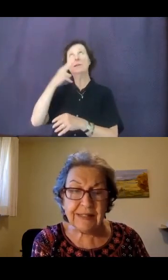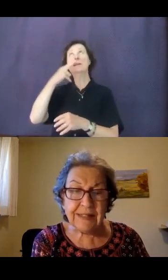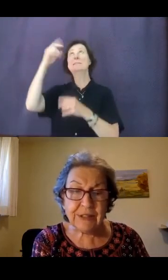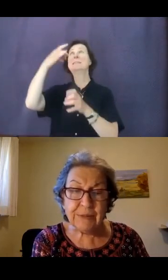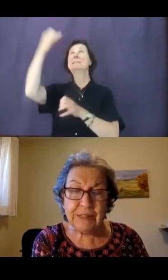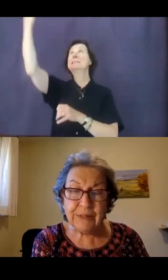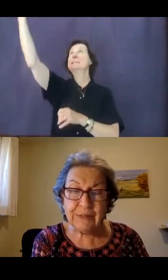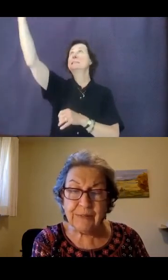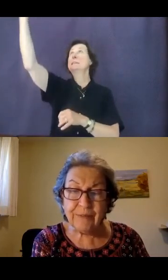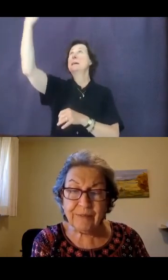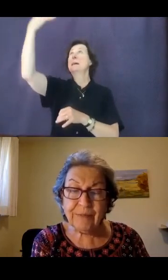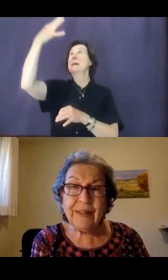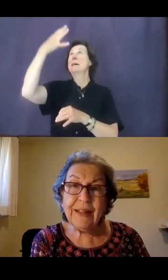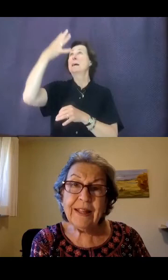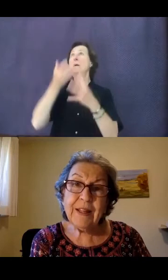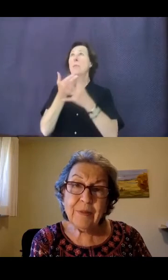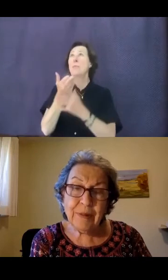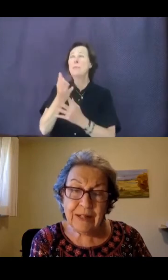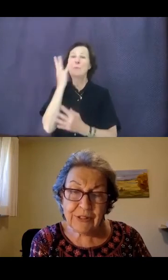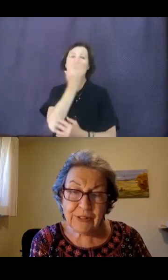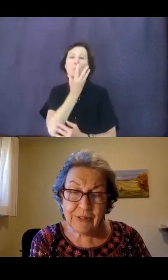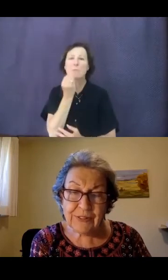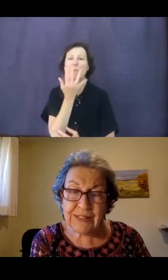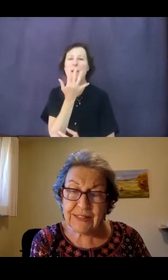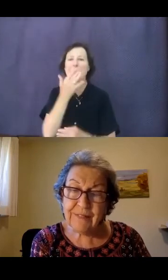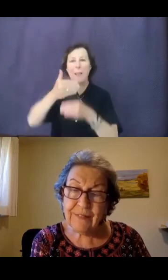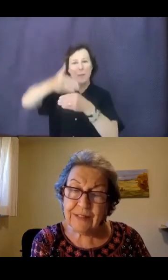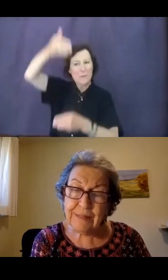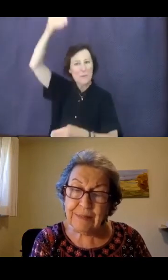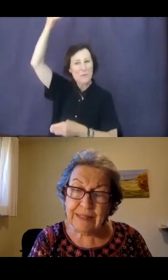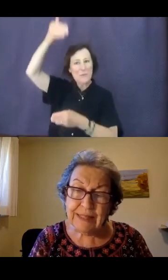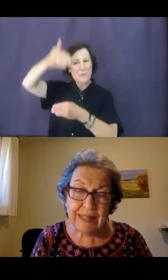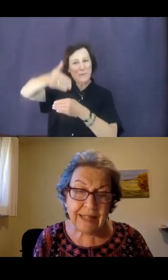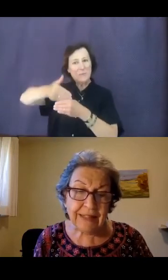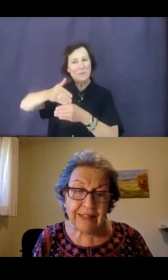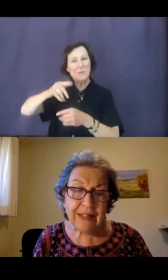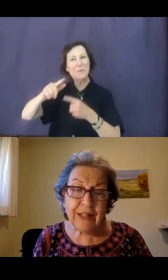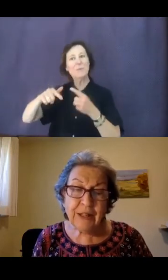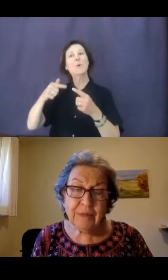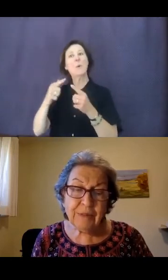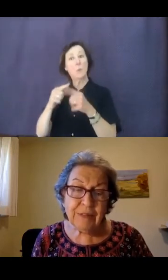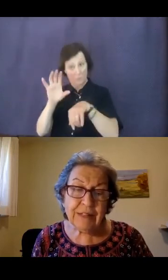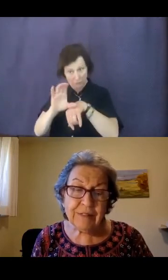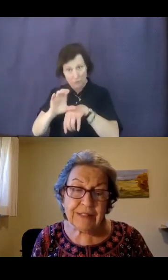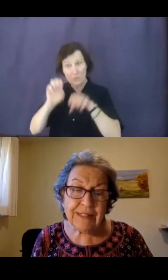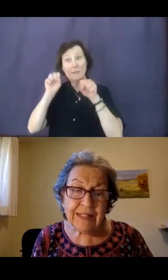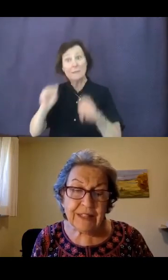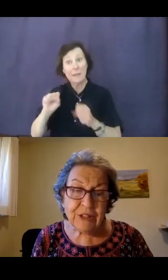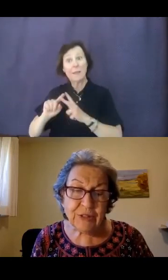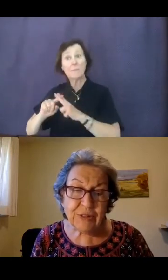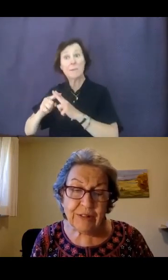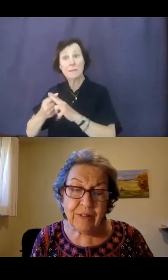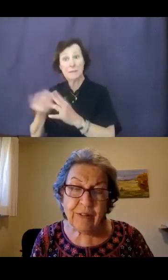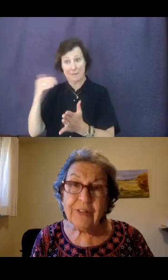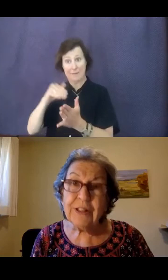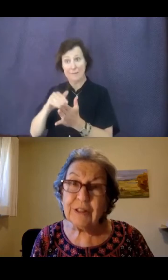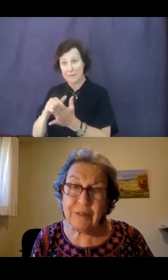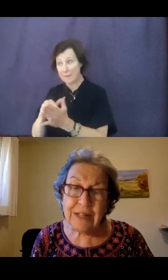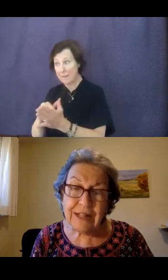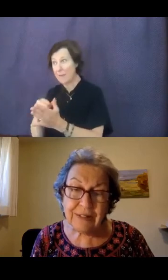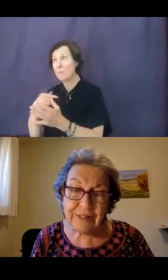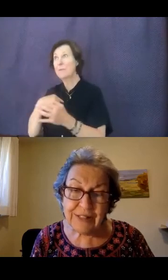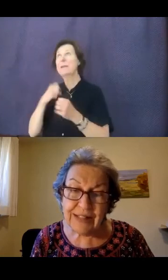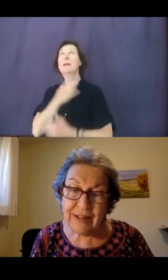stained glass window? Whenever services can finally begin again, when we can once again enjoy all the